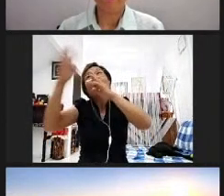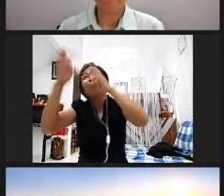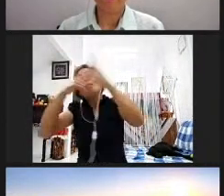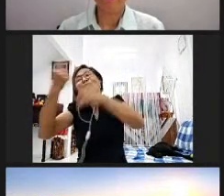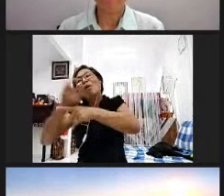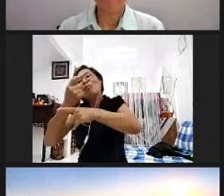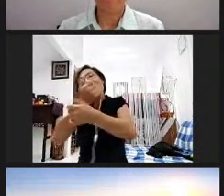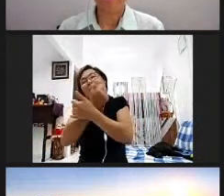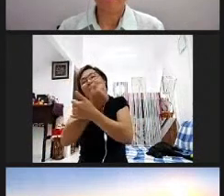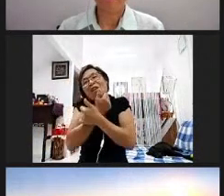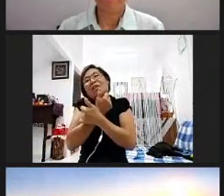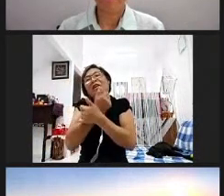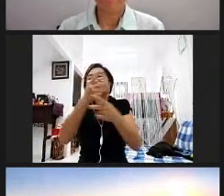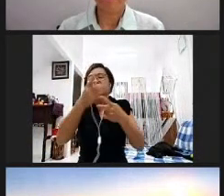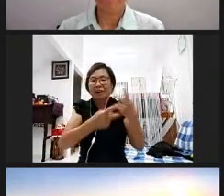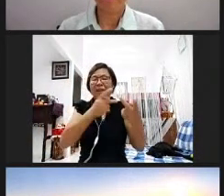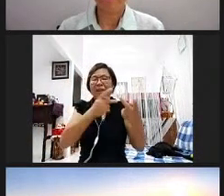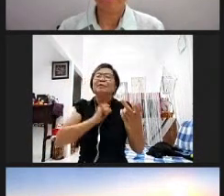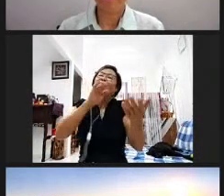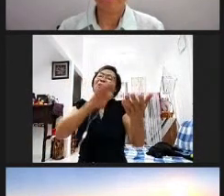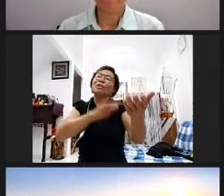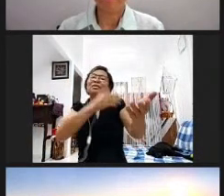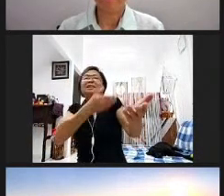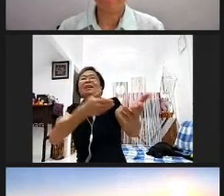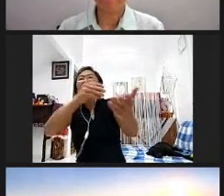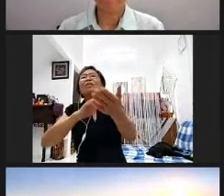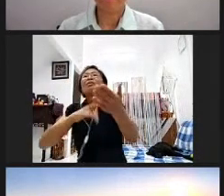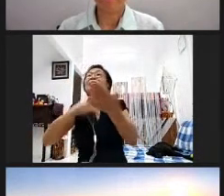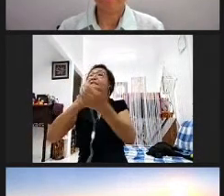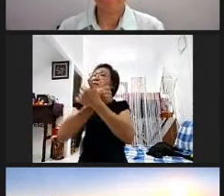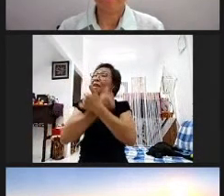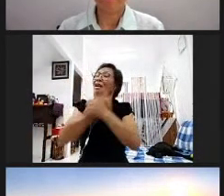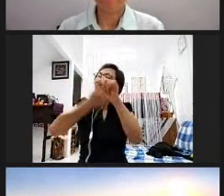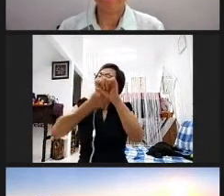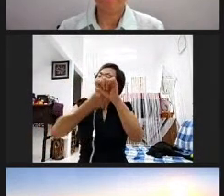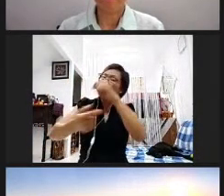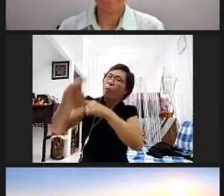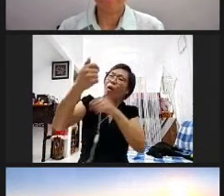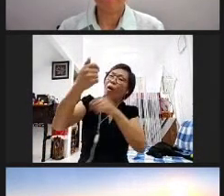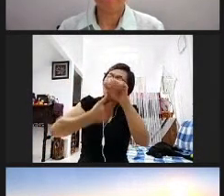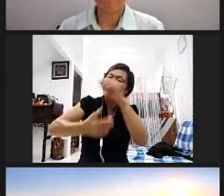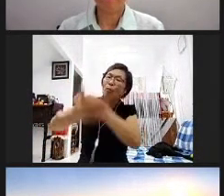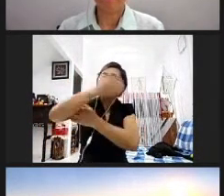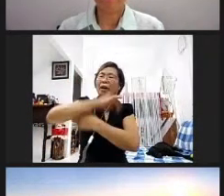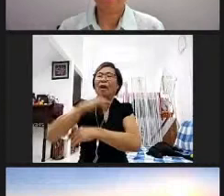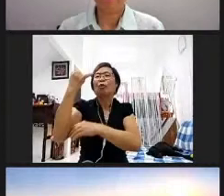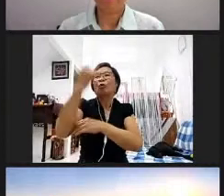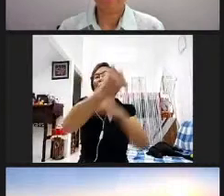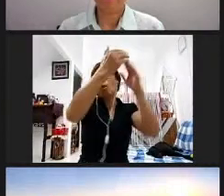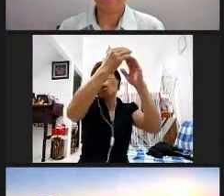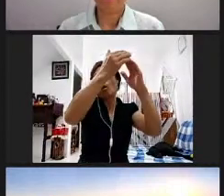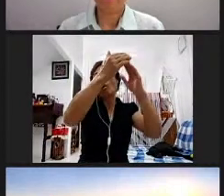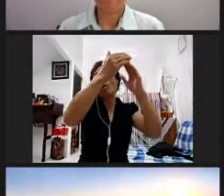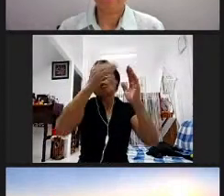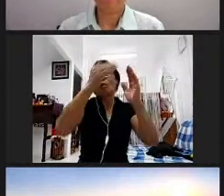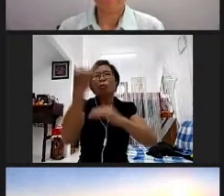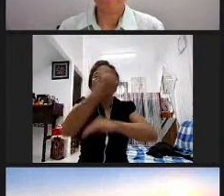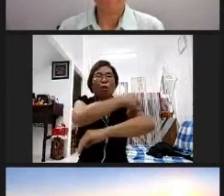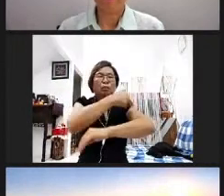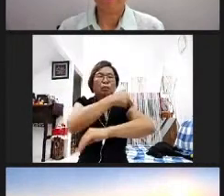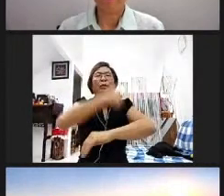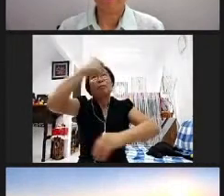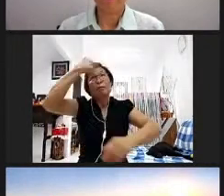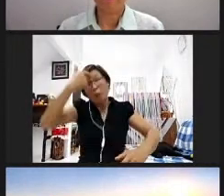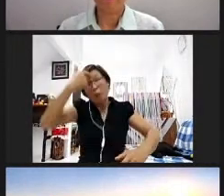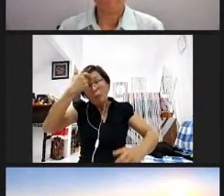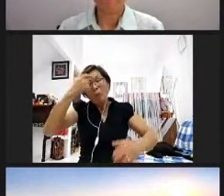loving kindness by singing the Rasa Sayang song. So every morning when I go to the hospital, I get in, after scan my temperature, then as I climb the